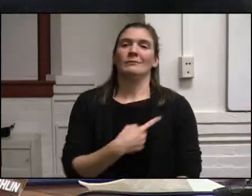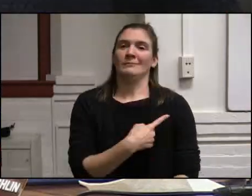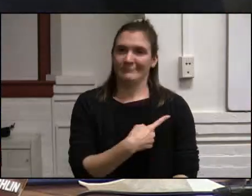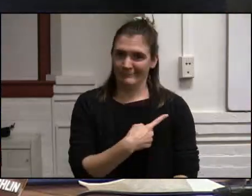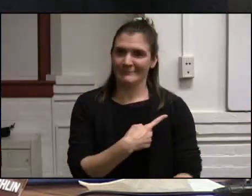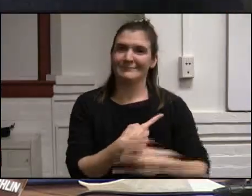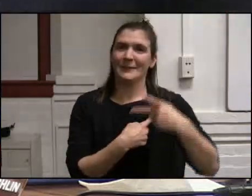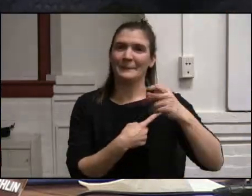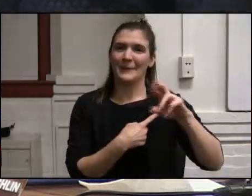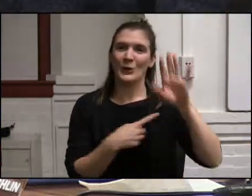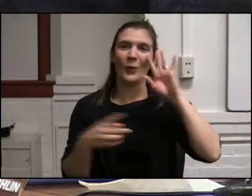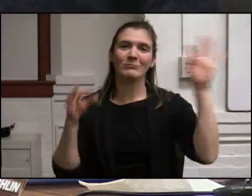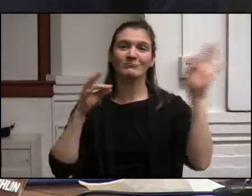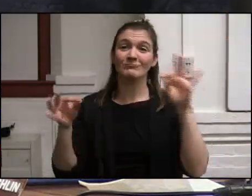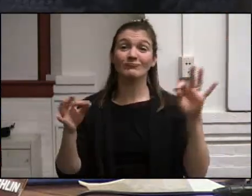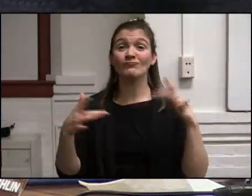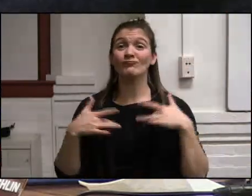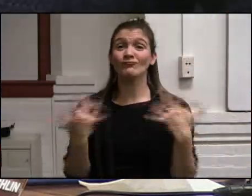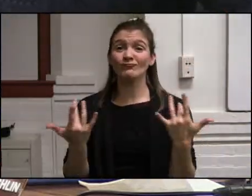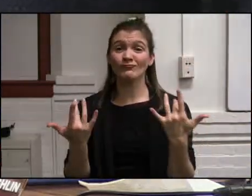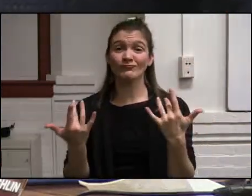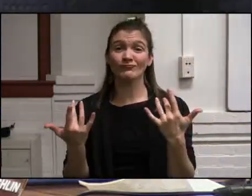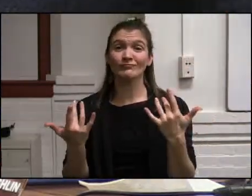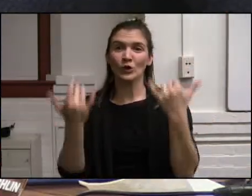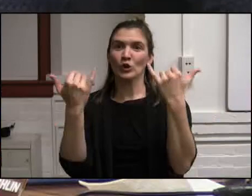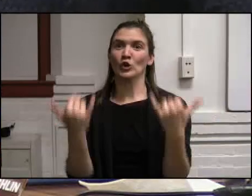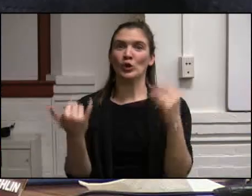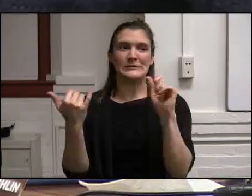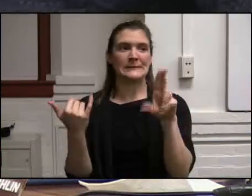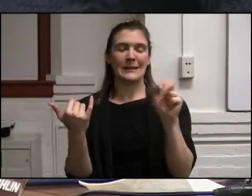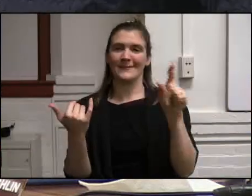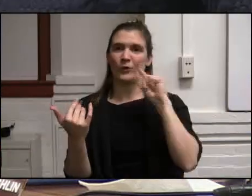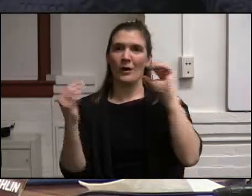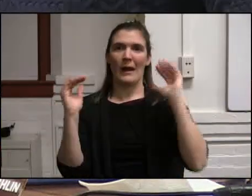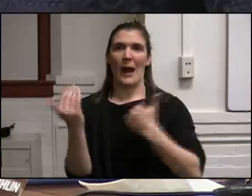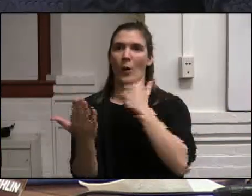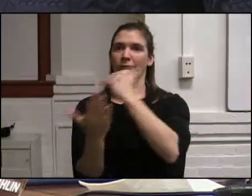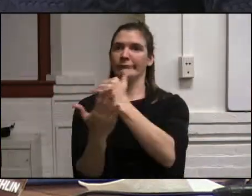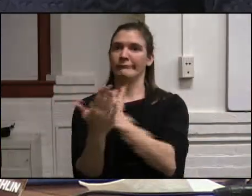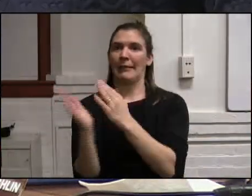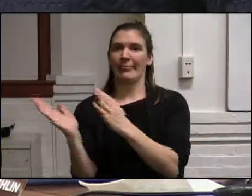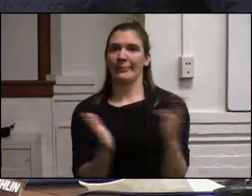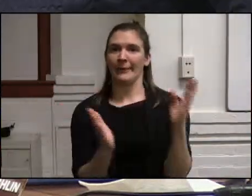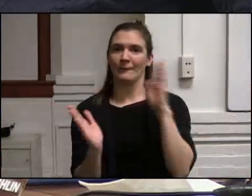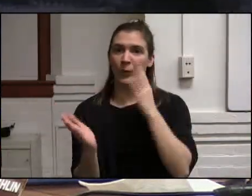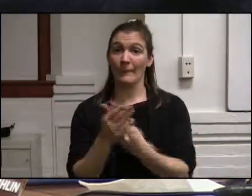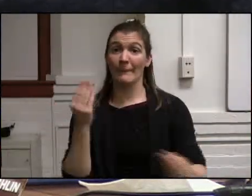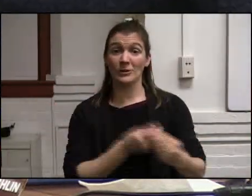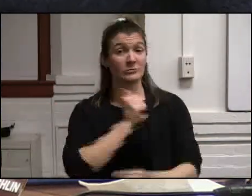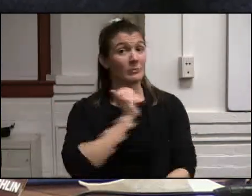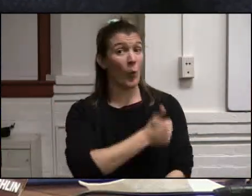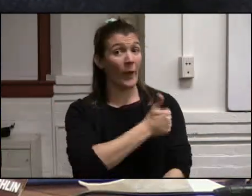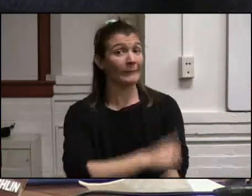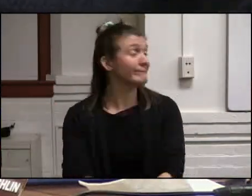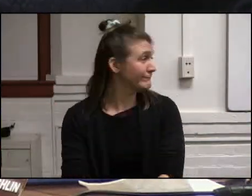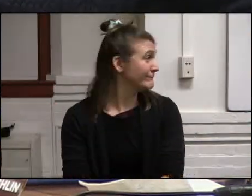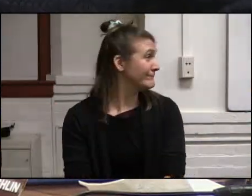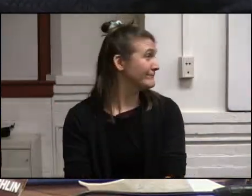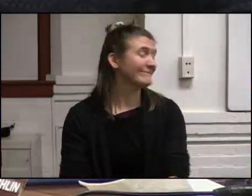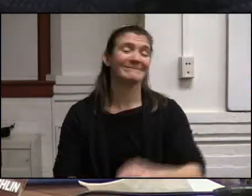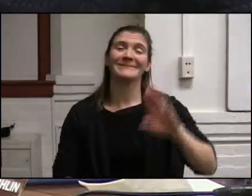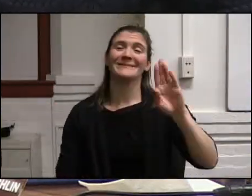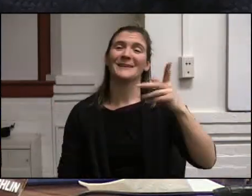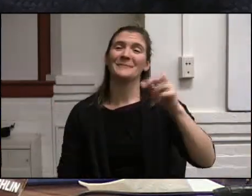to give us a little info on the current status of our budget talks. Thank you very much. Thank you.